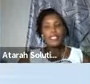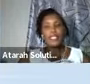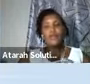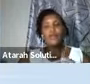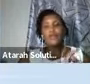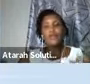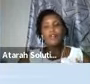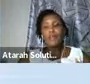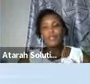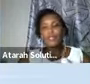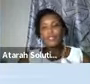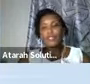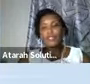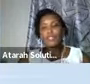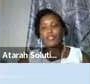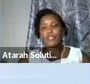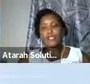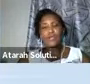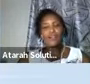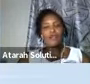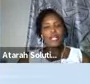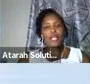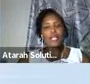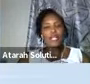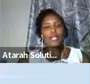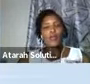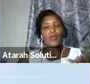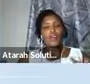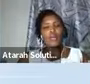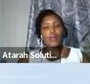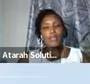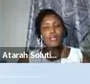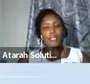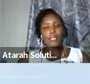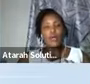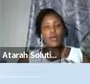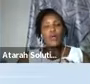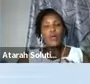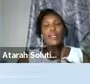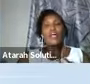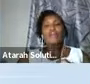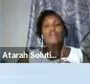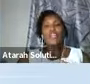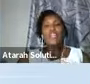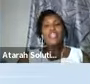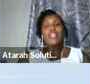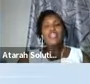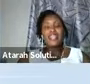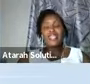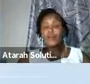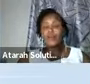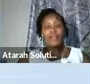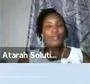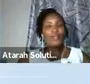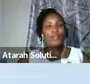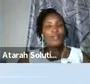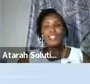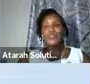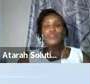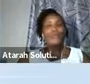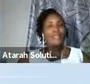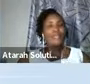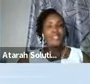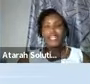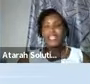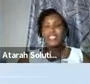Management Center, we have Pathway Solution Services, we have Wicklin, we have Kapula Mintito, we have Fina Gardens. Oh my God, you guys